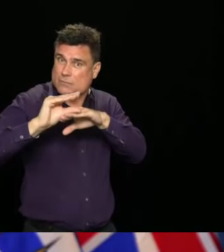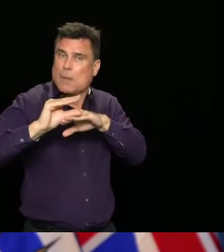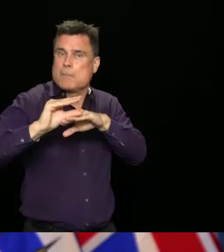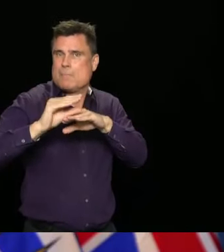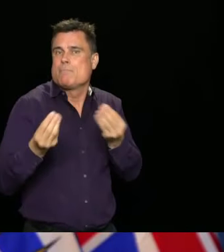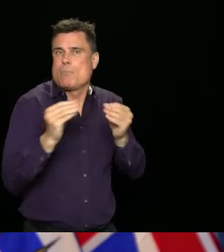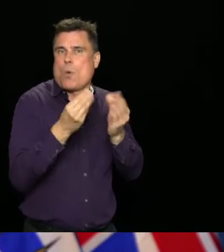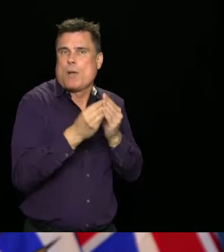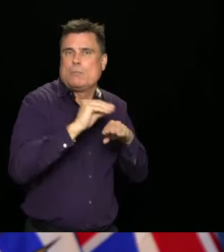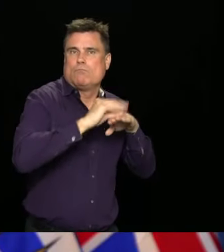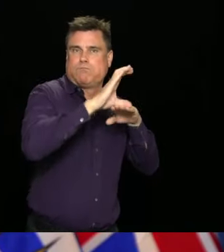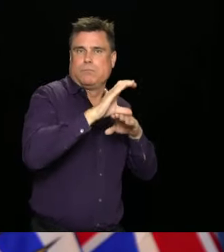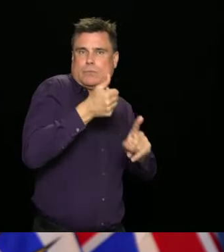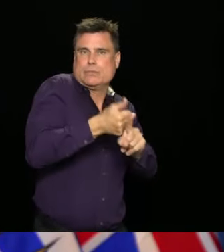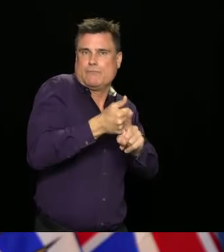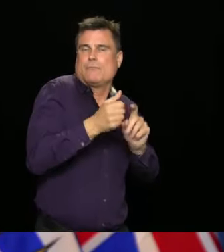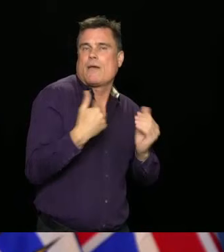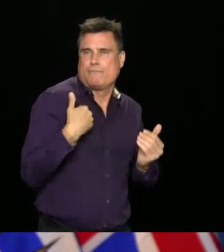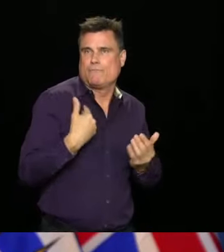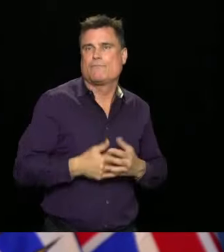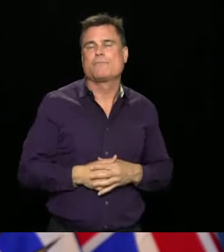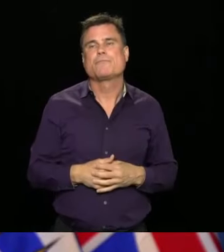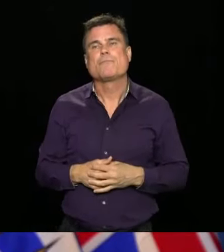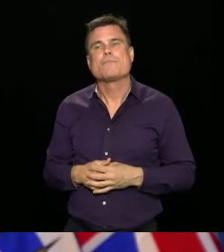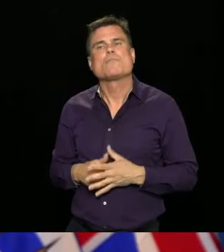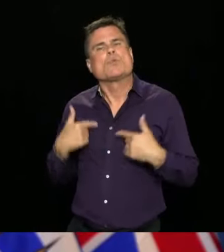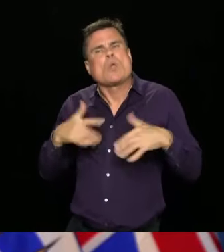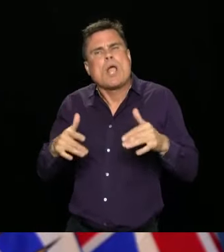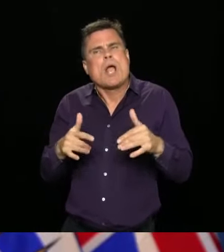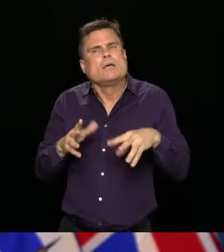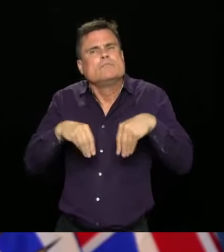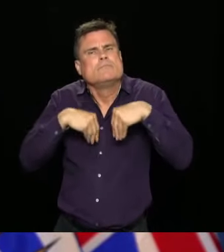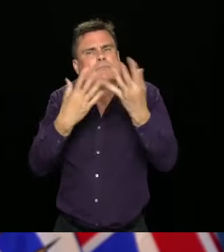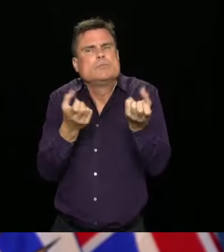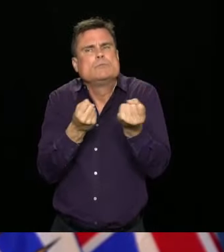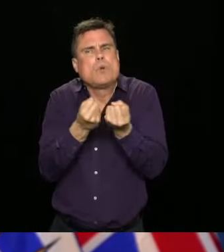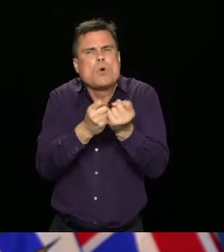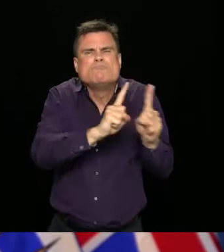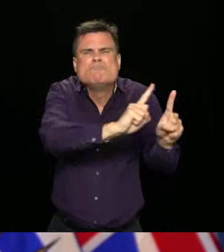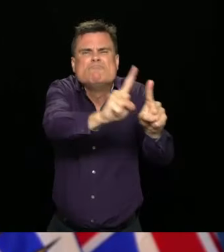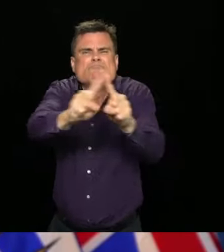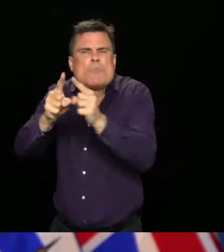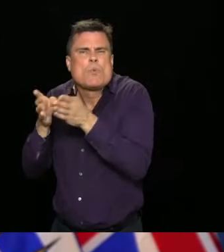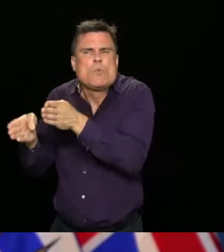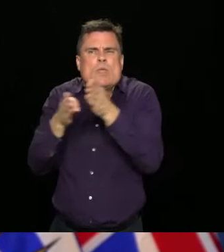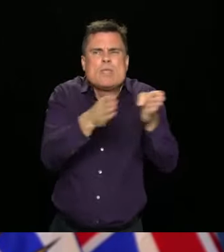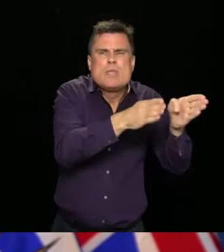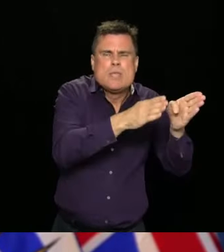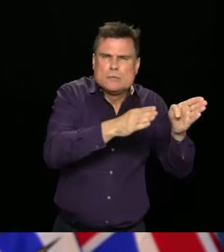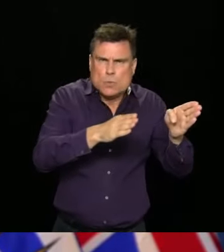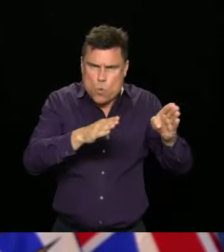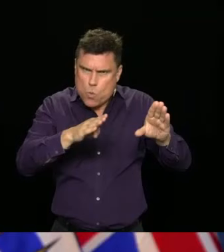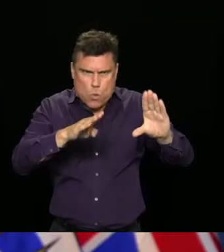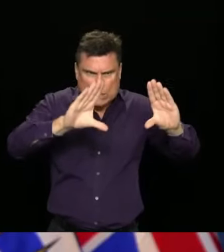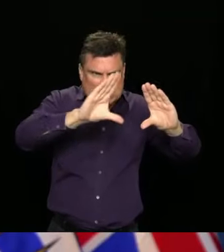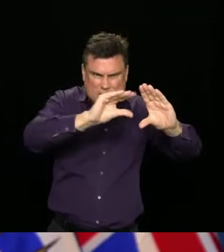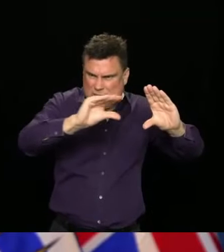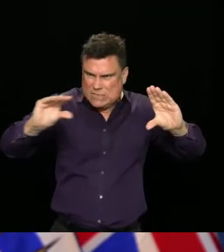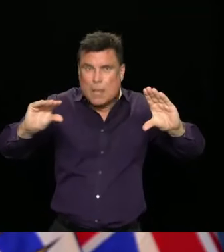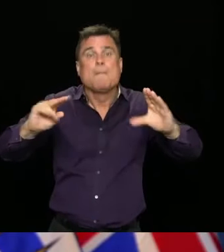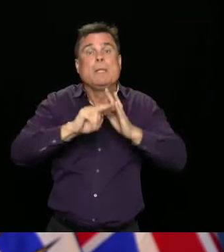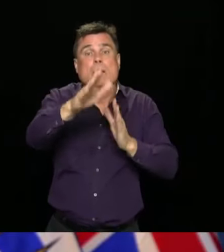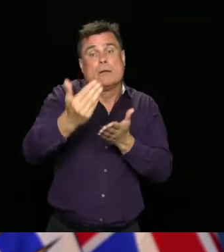in those dollars as well. So we're making sure that we're trying to put the support in a variety of ways. But I think, again, people will recognize